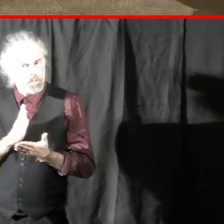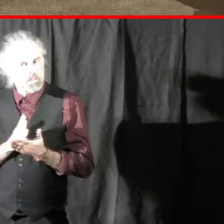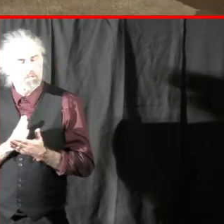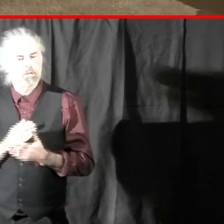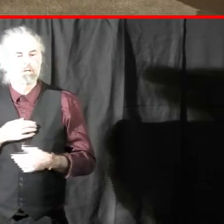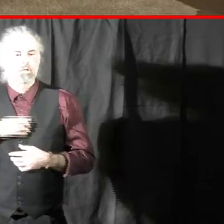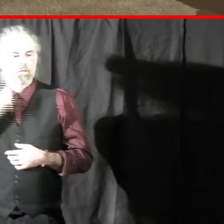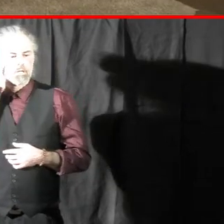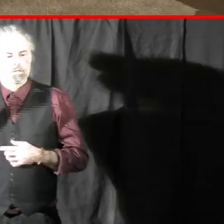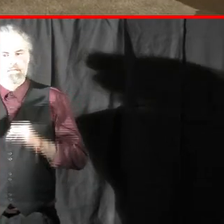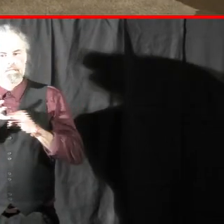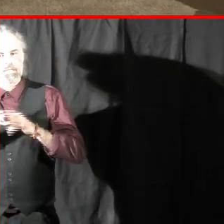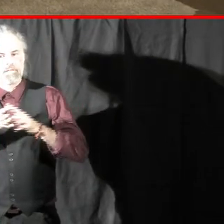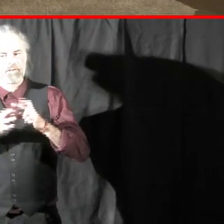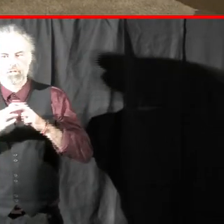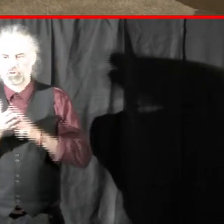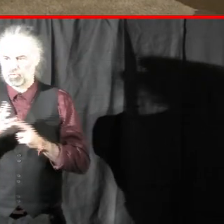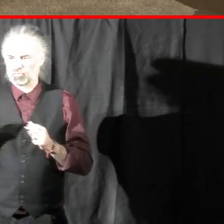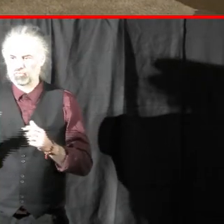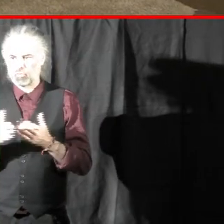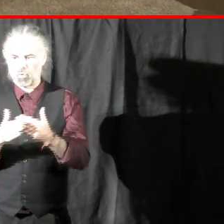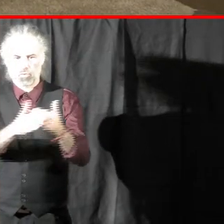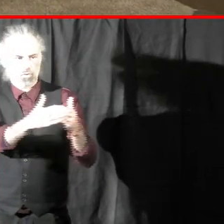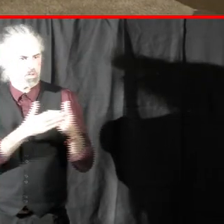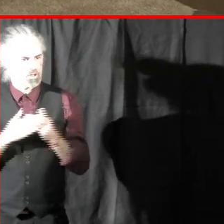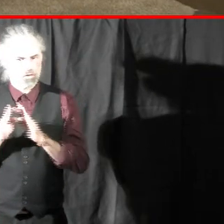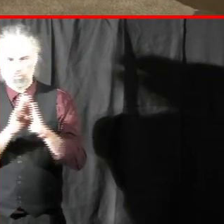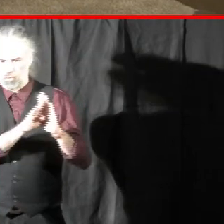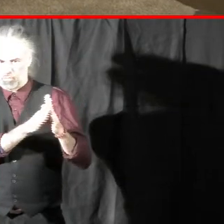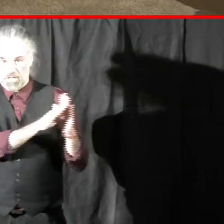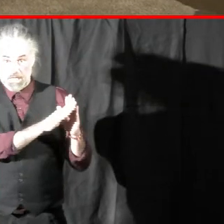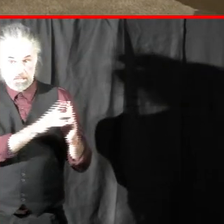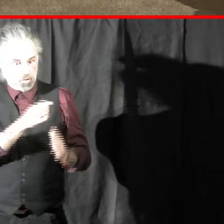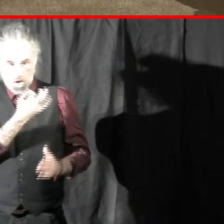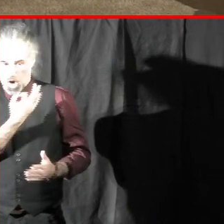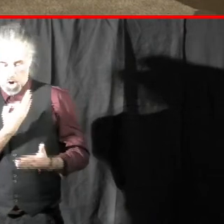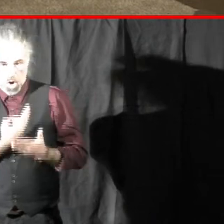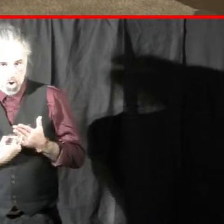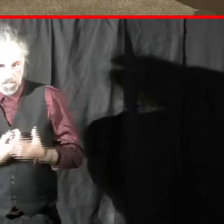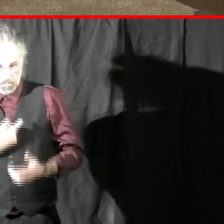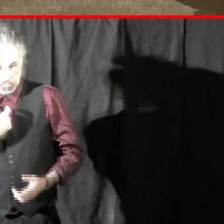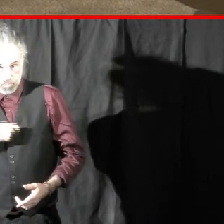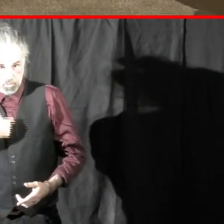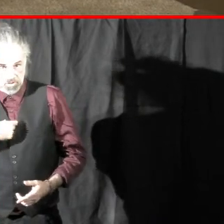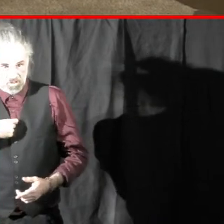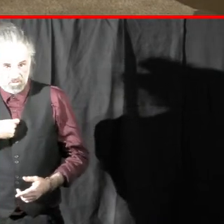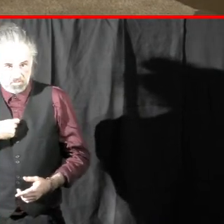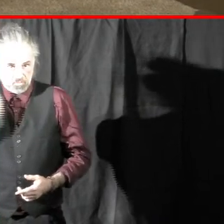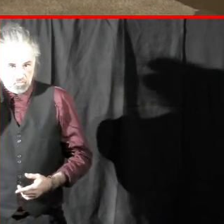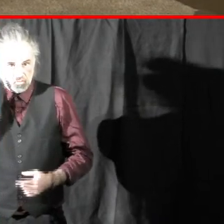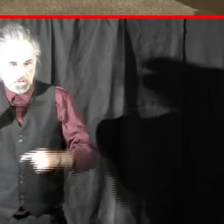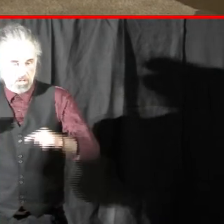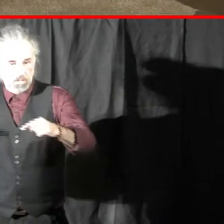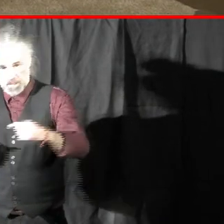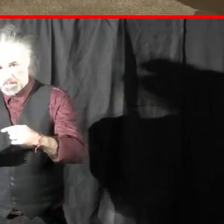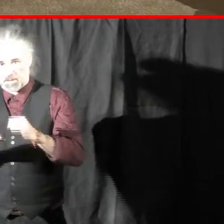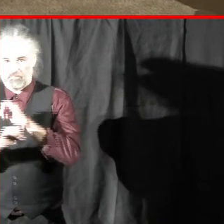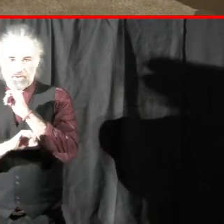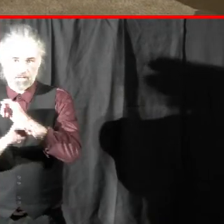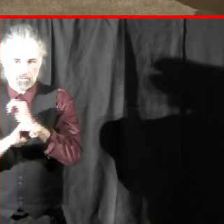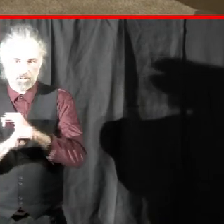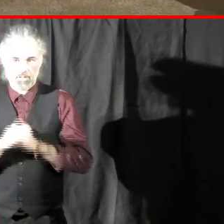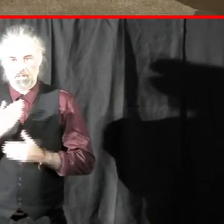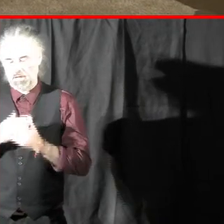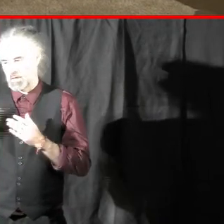says Stefan should organise the community so that he isn't the only one speaking out against the thingy plant and the only one the mayor points out